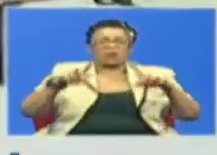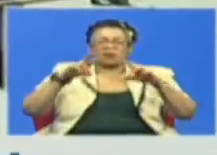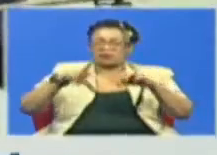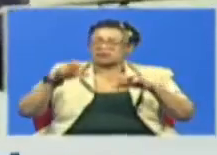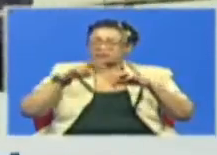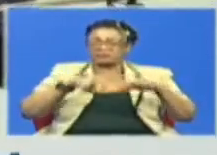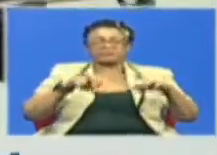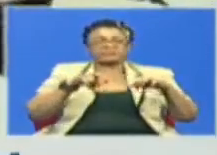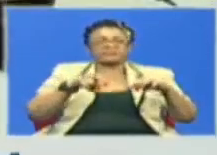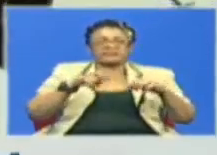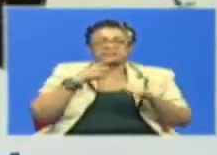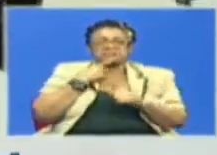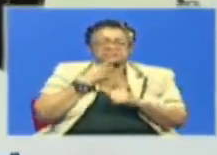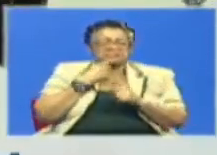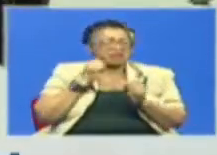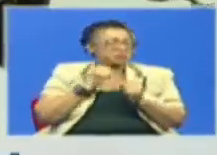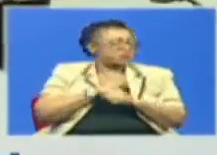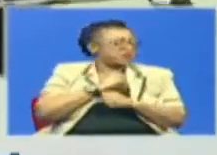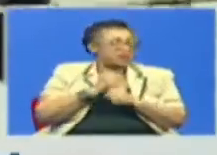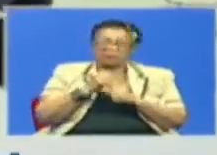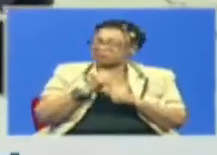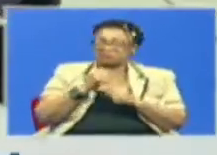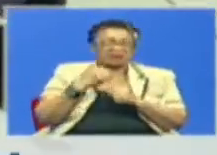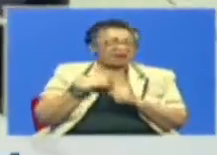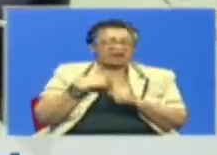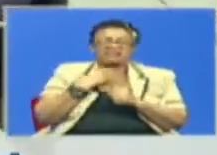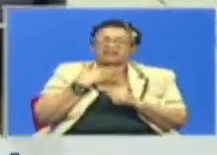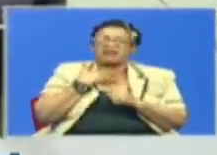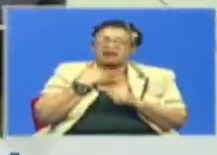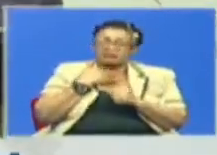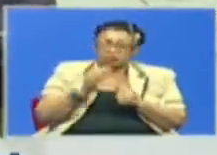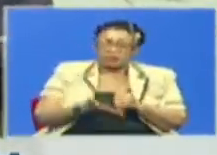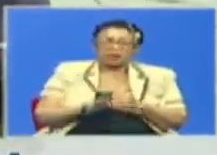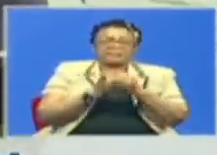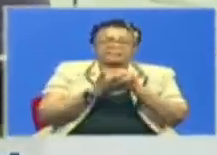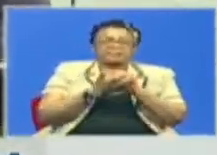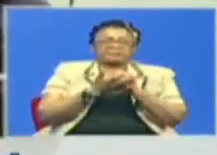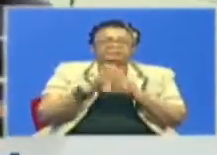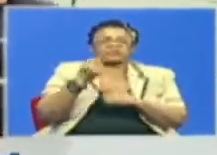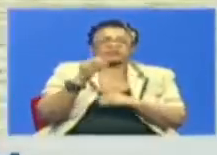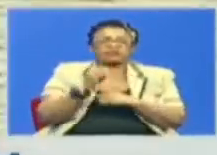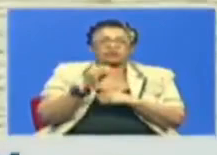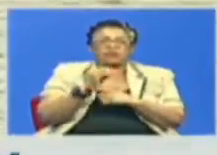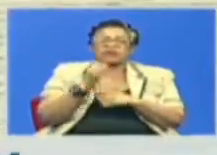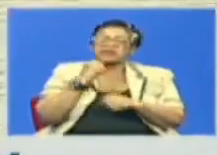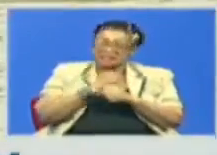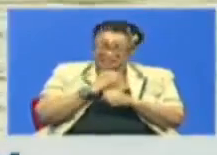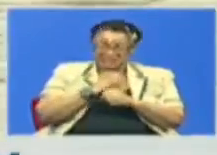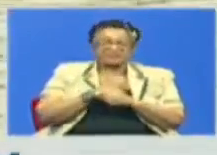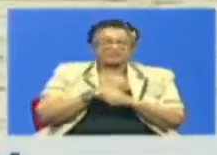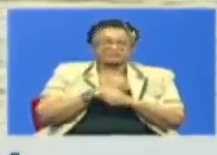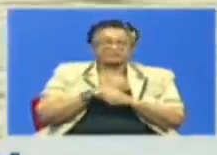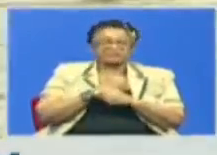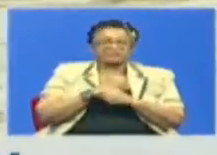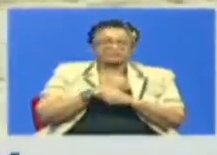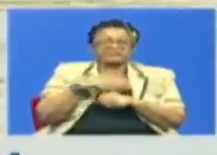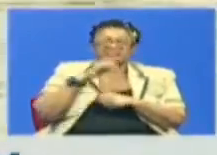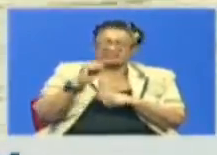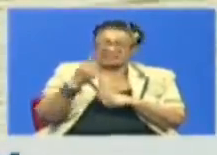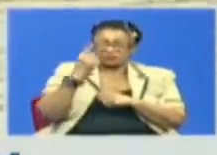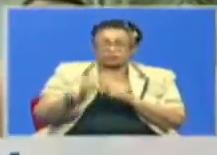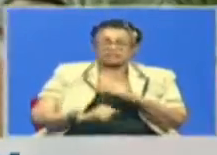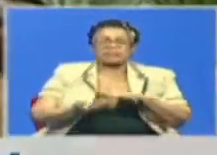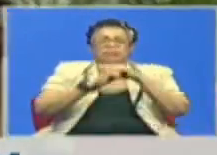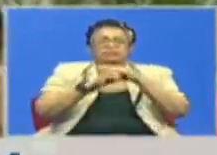says he could not resist the familiar urge to lend a hand. And so he did. First on a support basis,